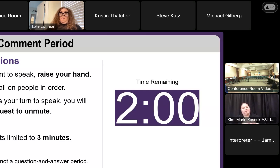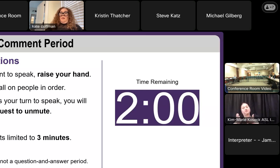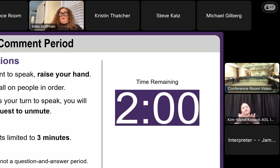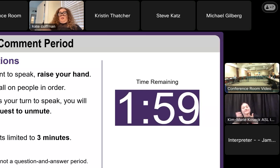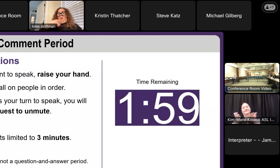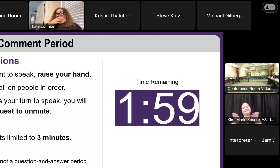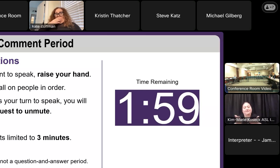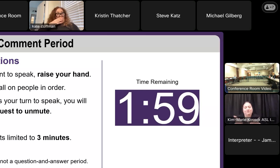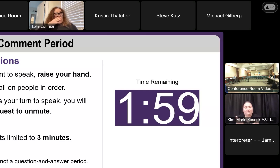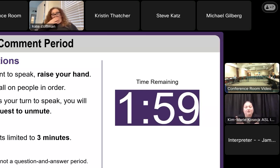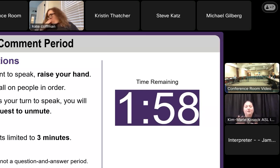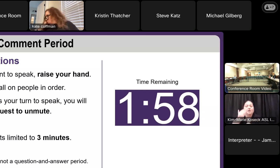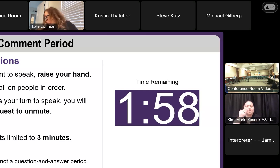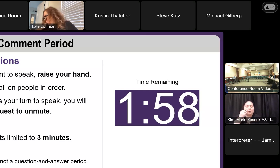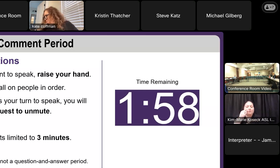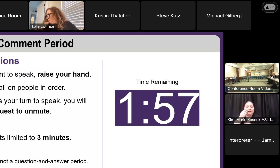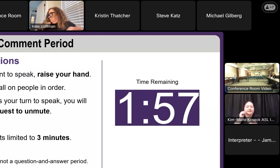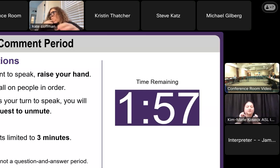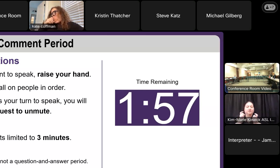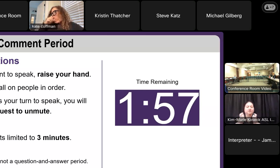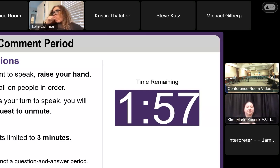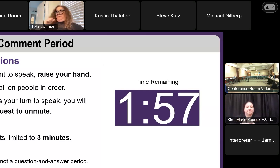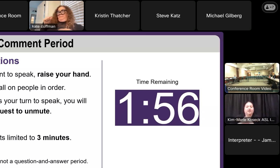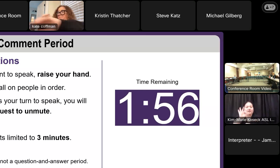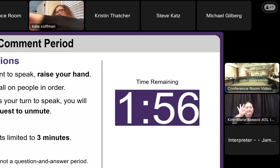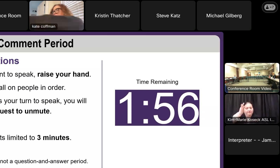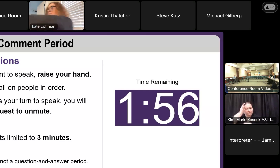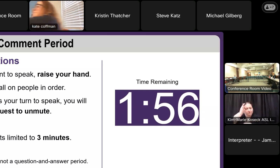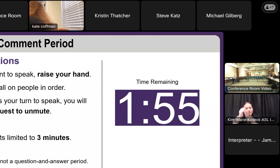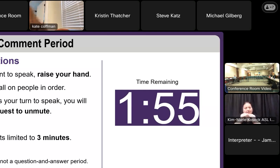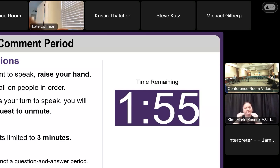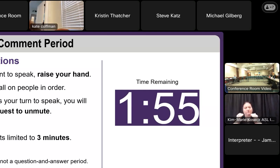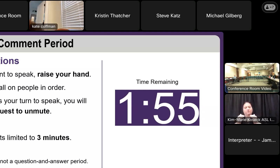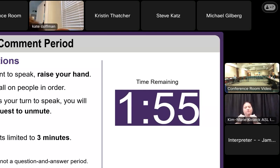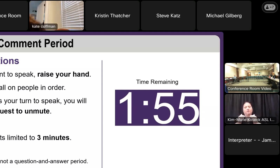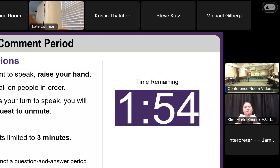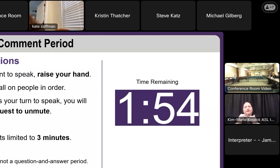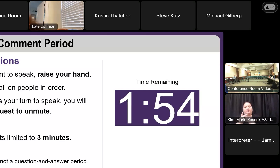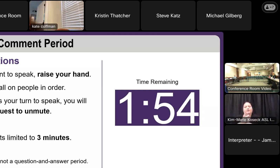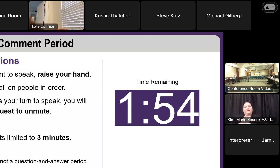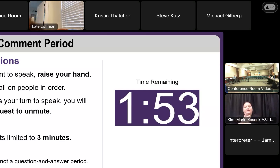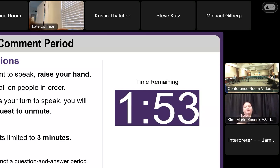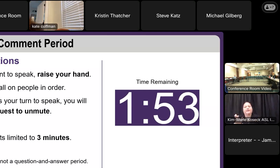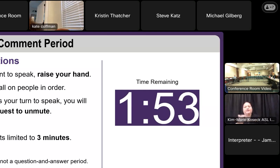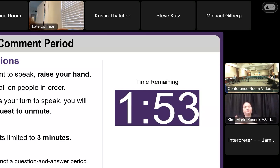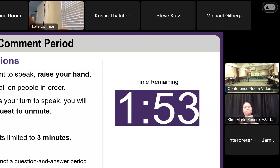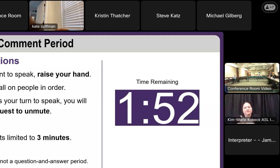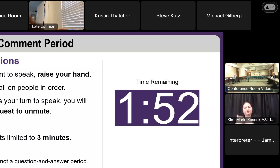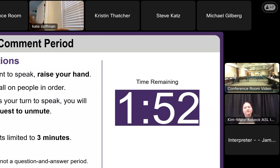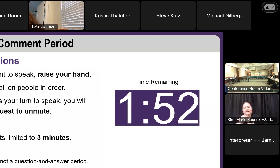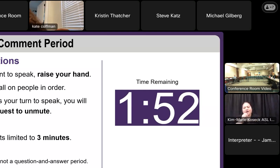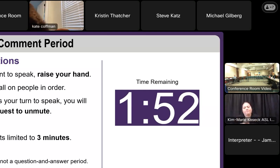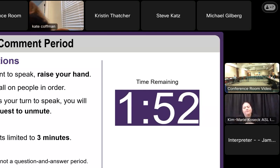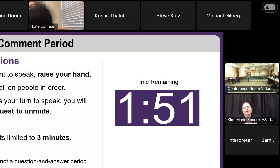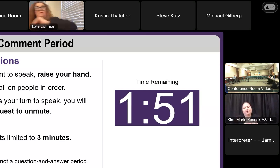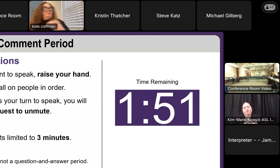here, knowing that it's changing on a federal level. And this will just keep things procedural and not medical. So I'm